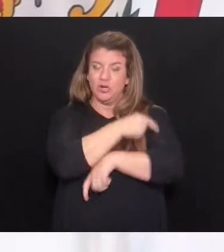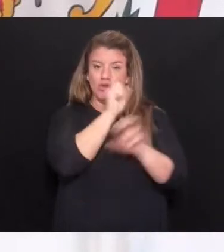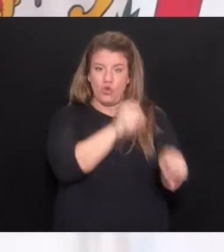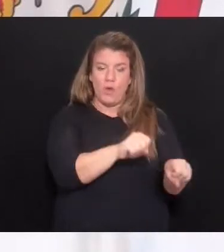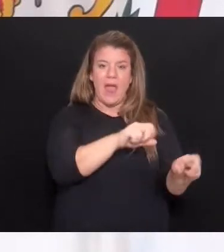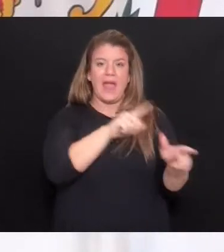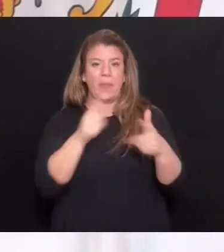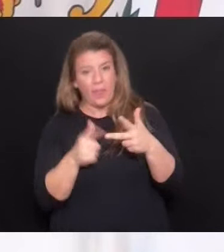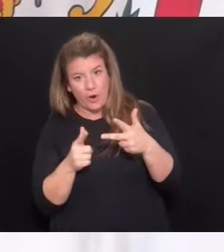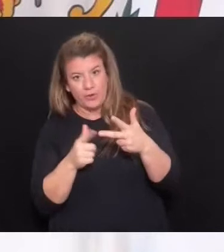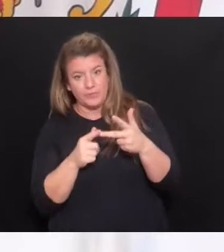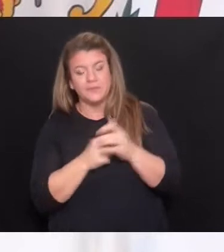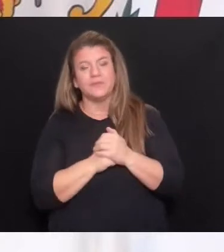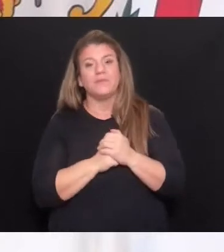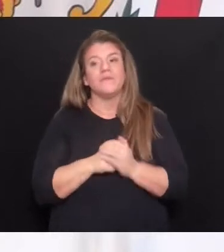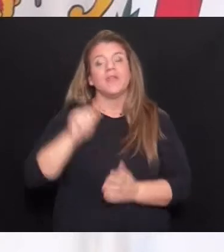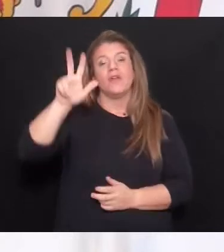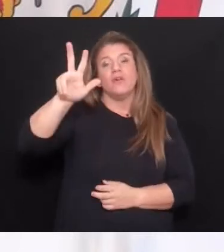The